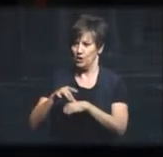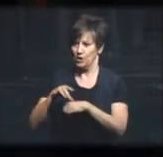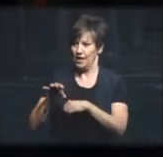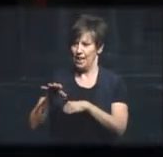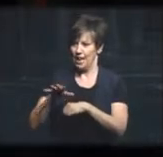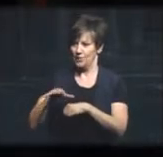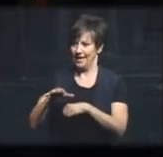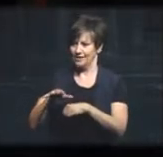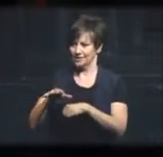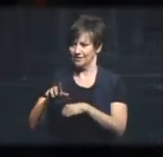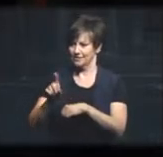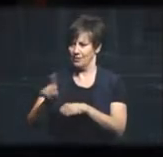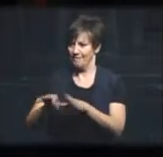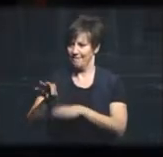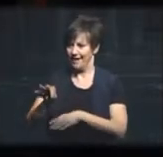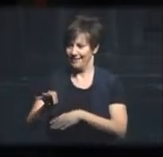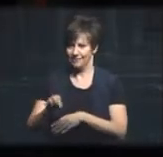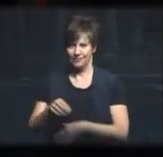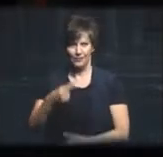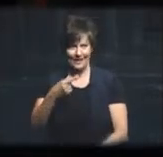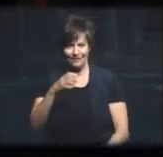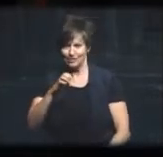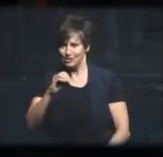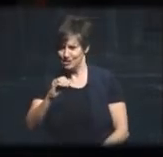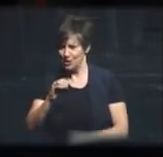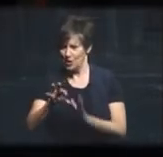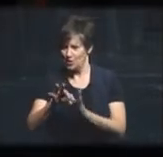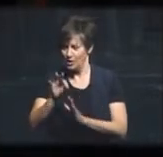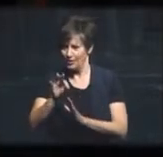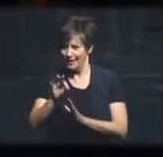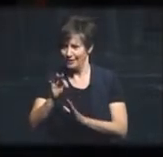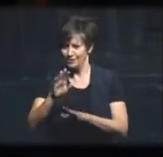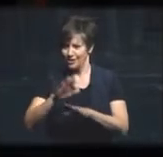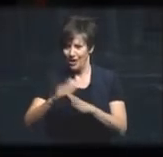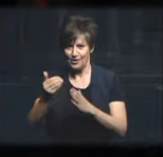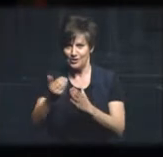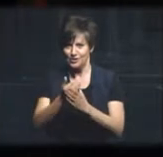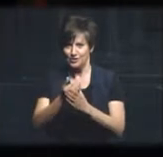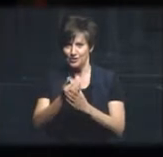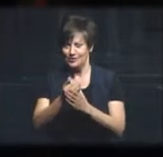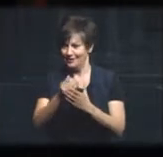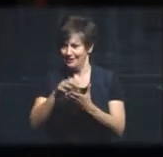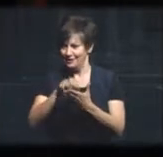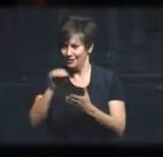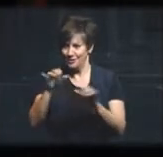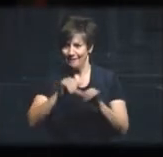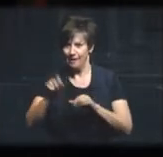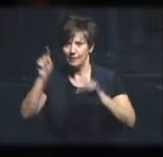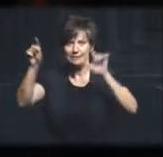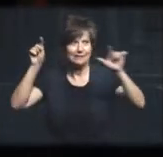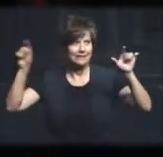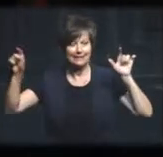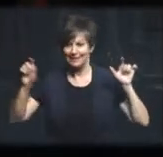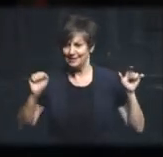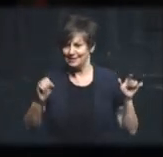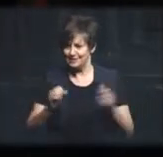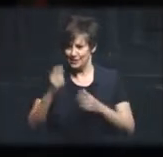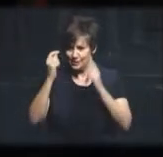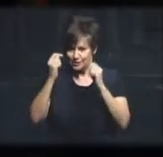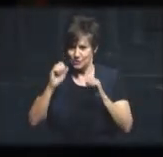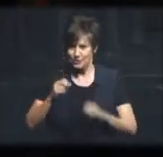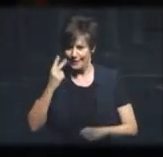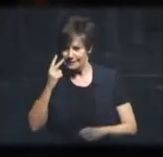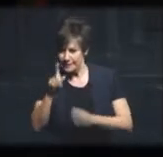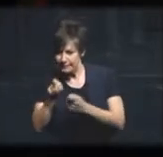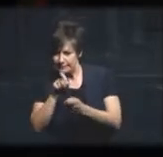So there's geolocators located all over the new Learning Commons, which allows the tutor to see exactly where that student